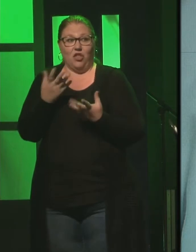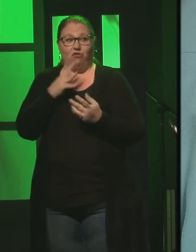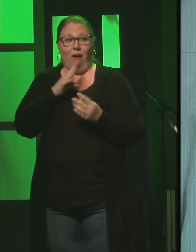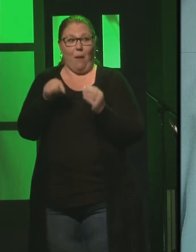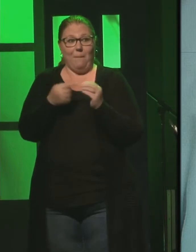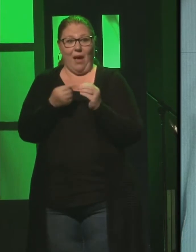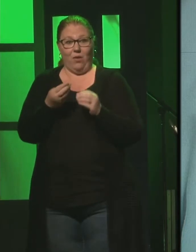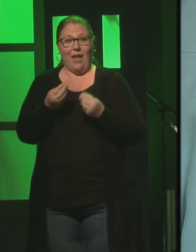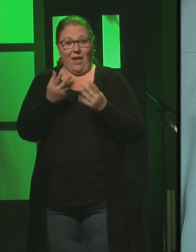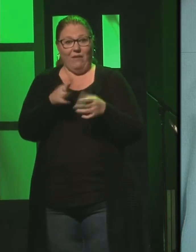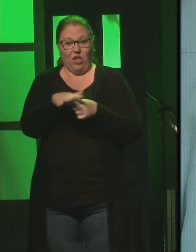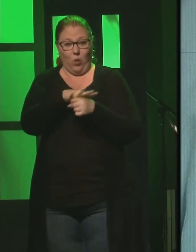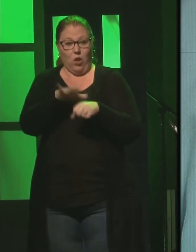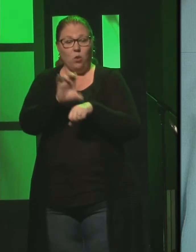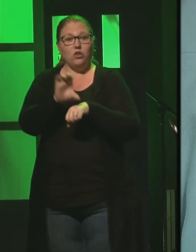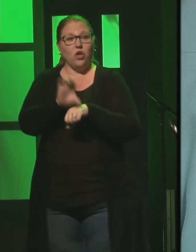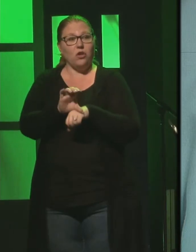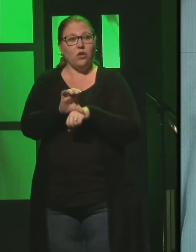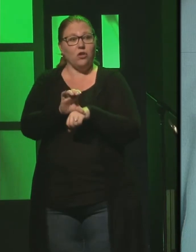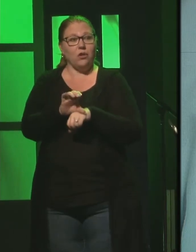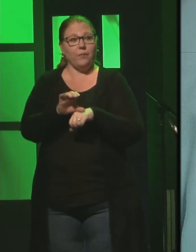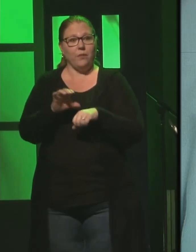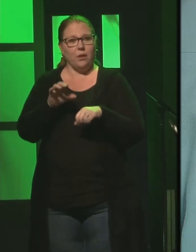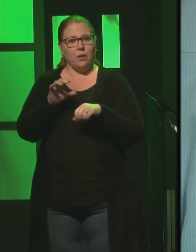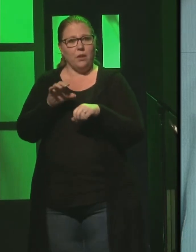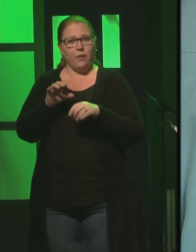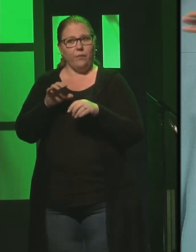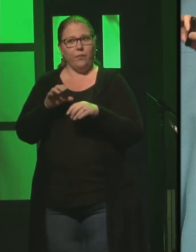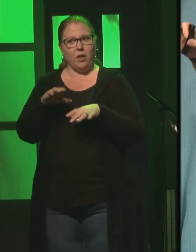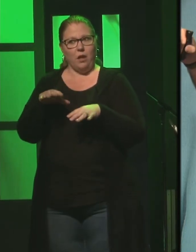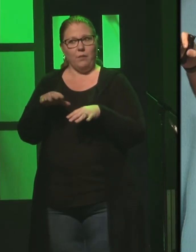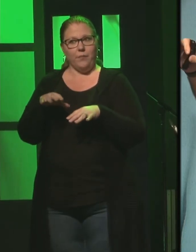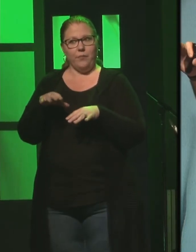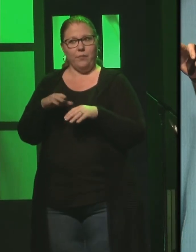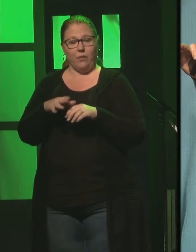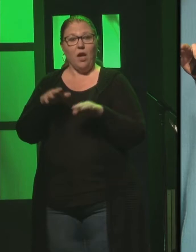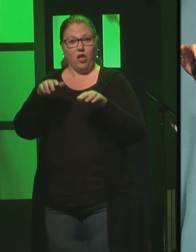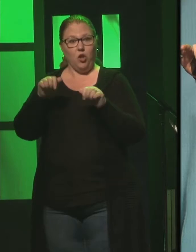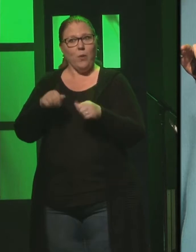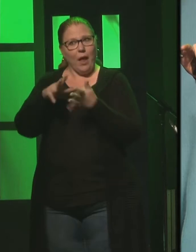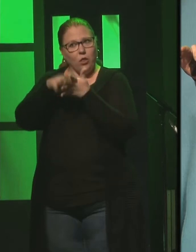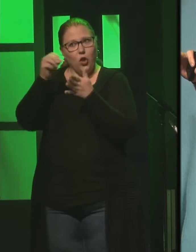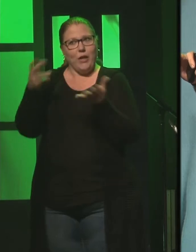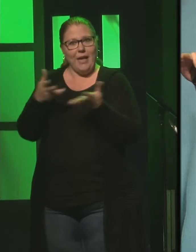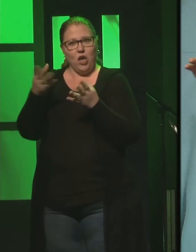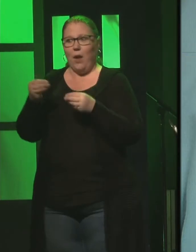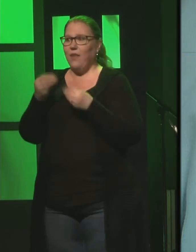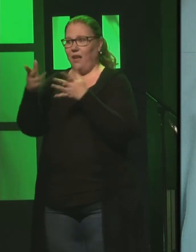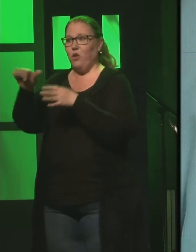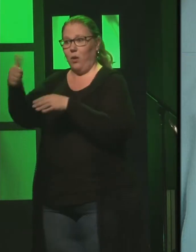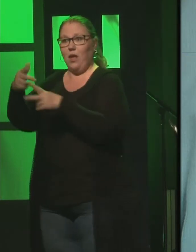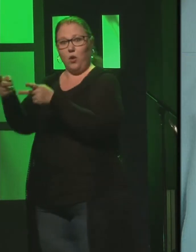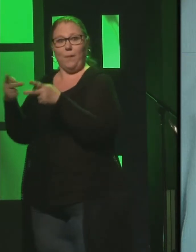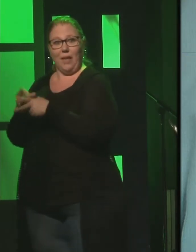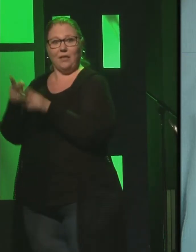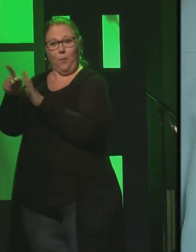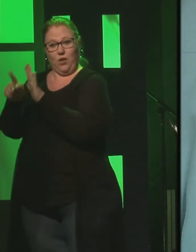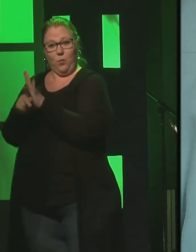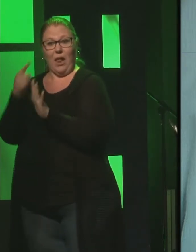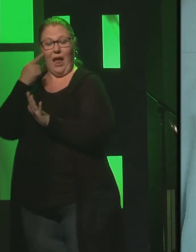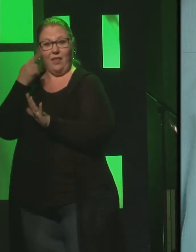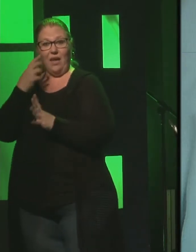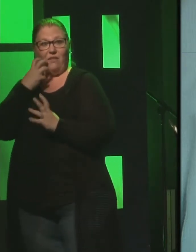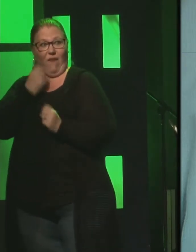giving to a local church, you take the same principle and give it someplace else, okay? Because it's the principle that I think